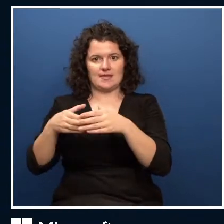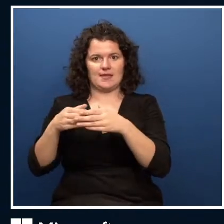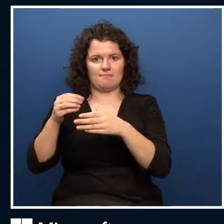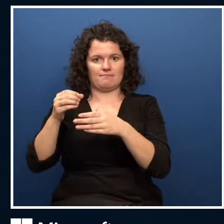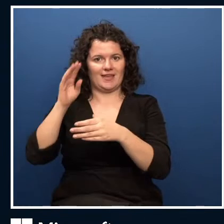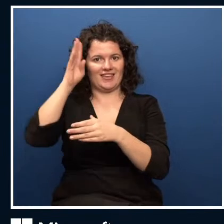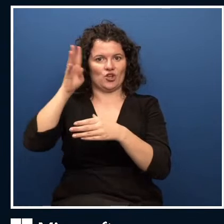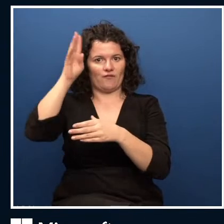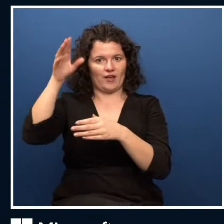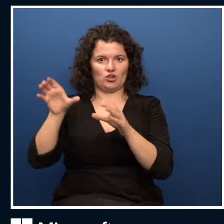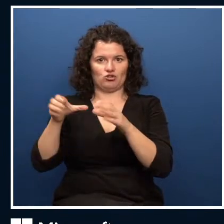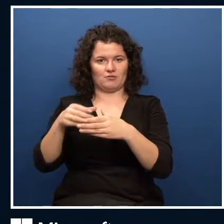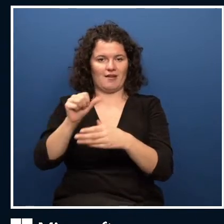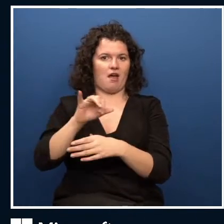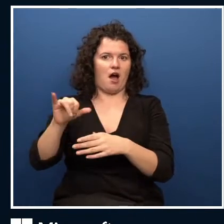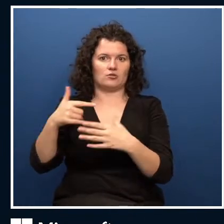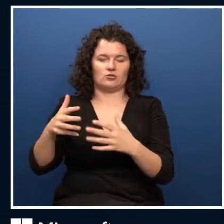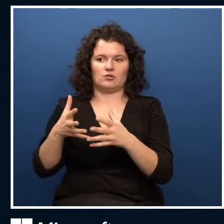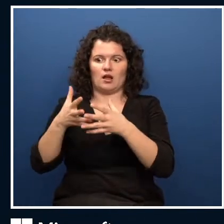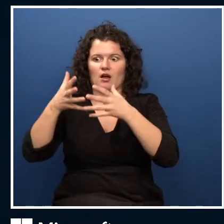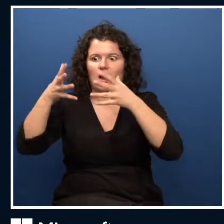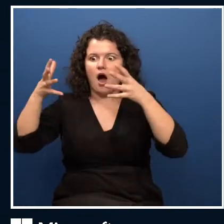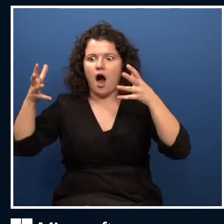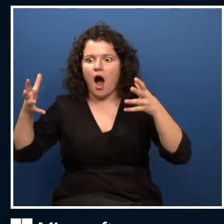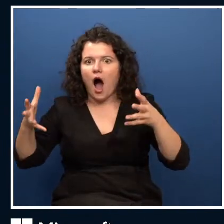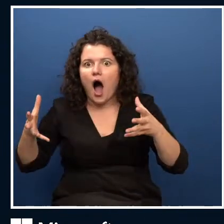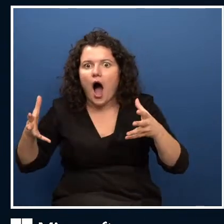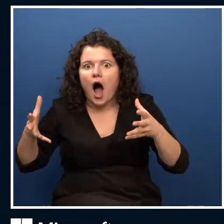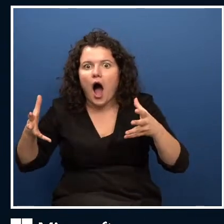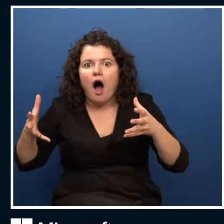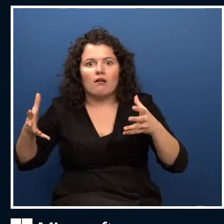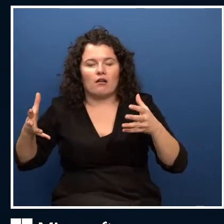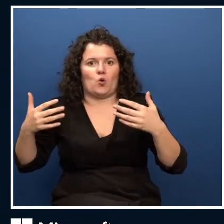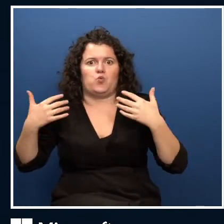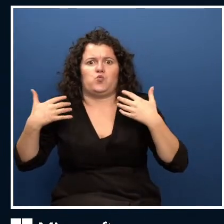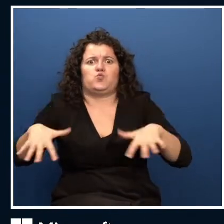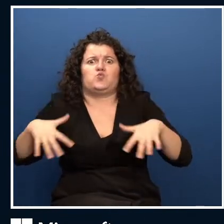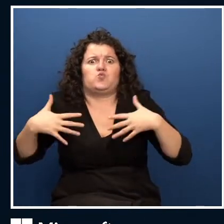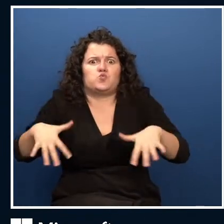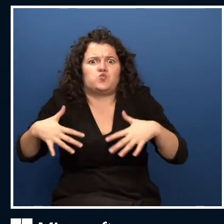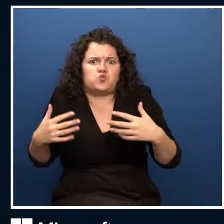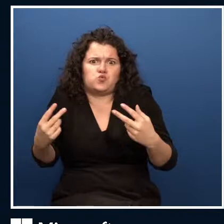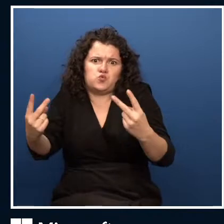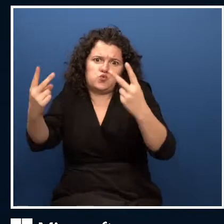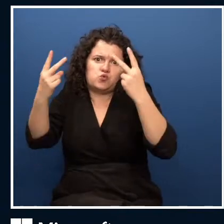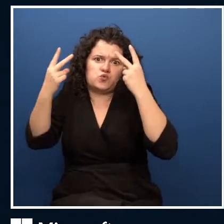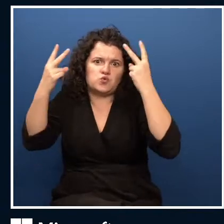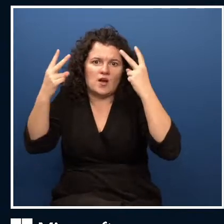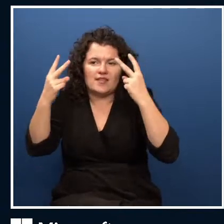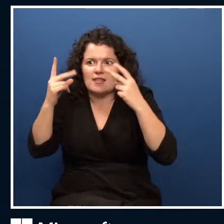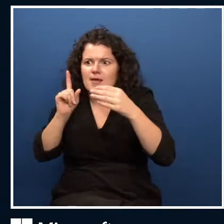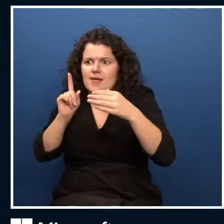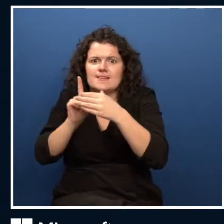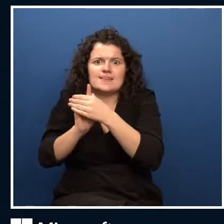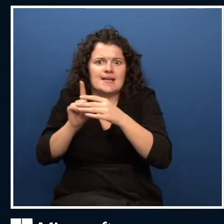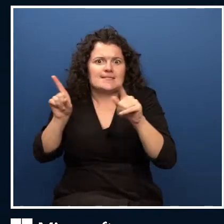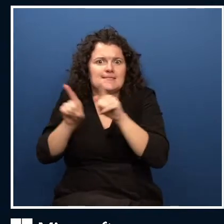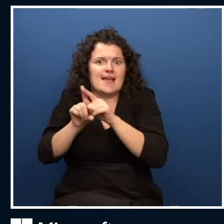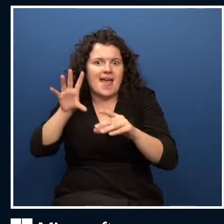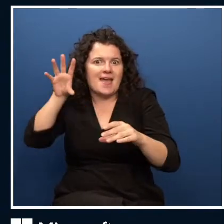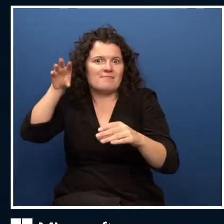that like on either side, it's like one side you'd learn a lot, and on the other side you would still learn, but you'd have a massive impact that was like kind of